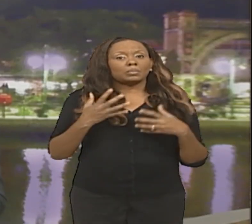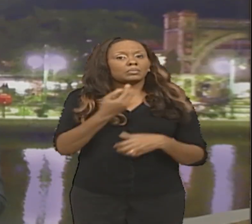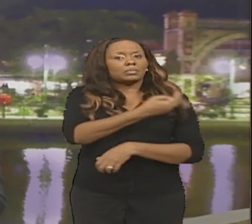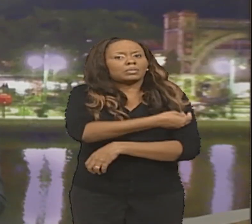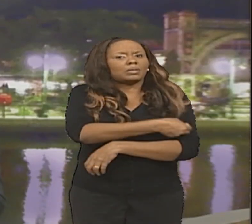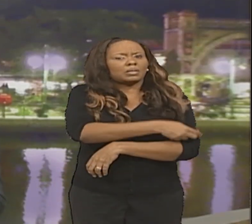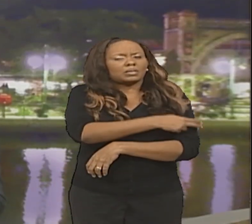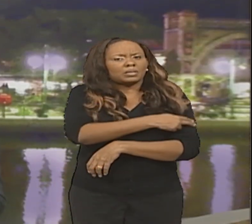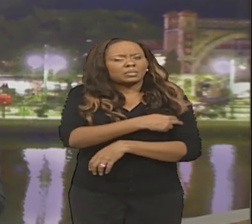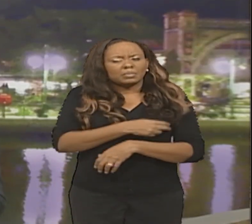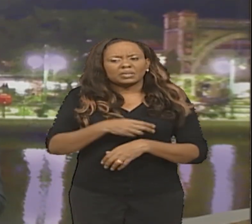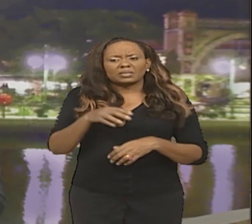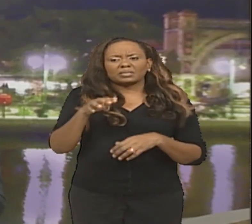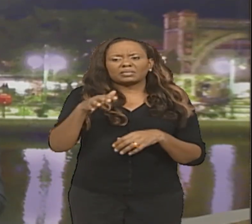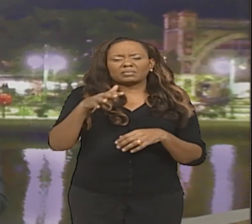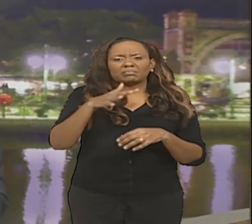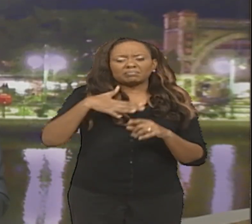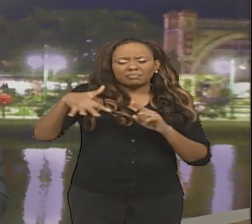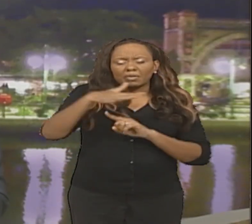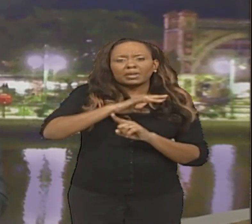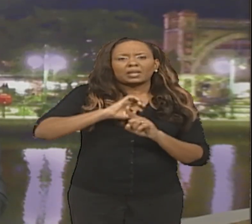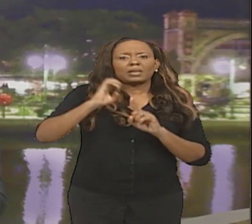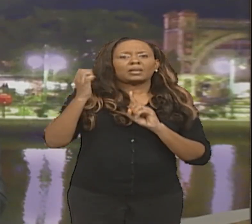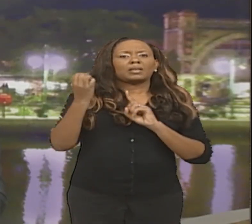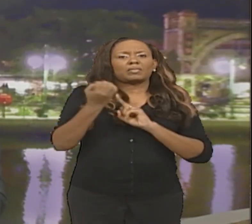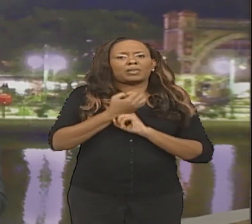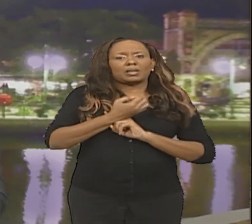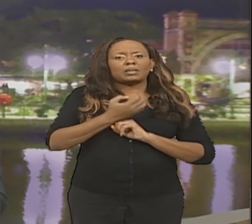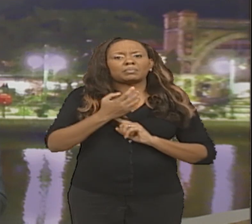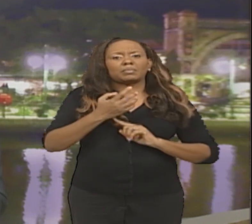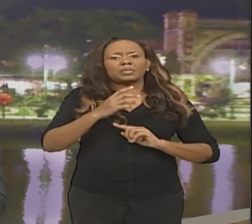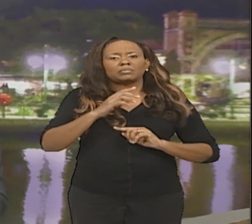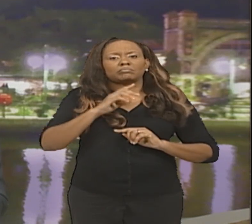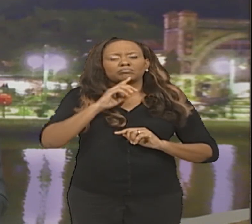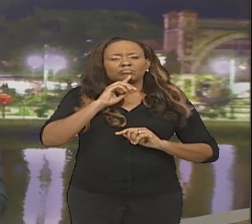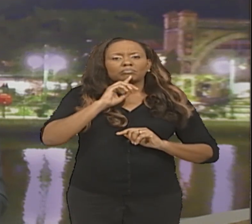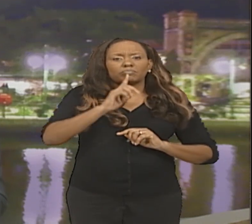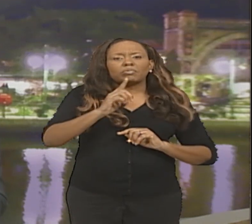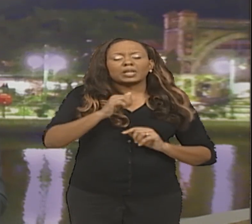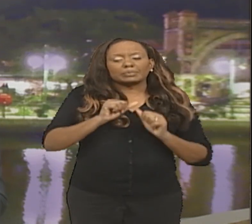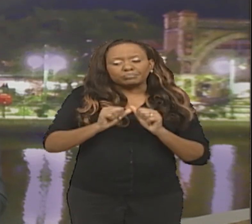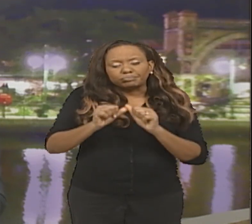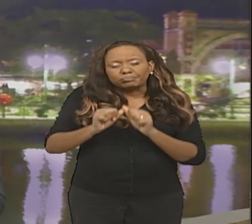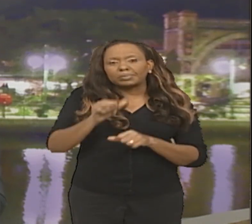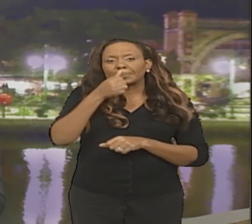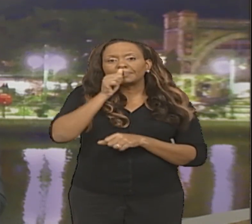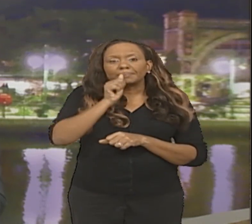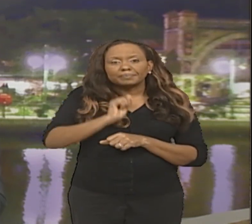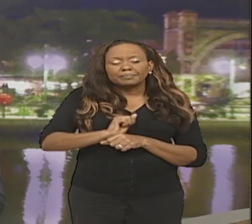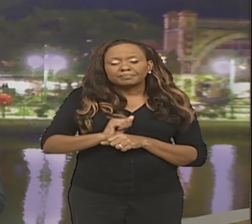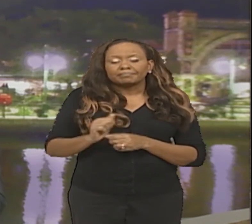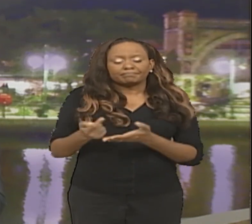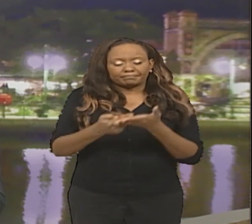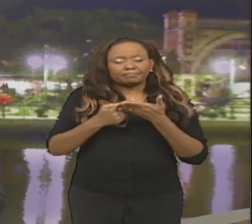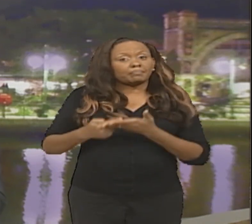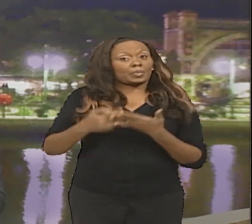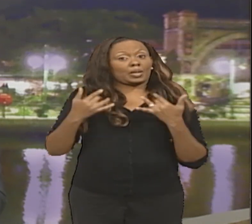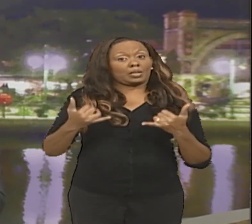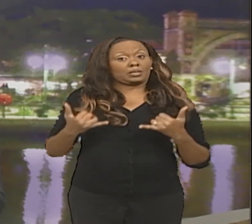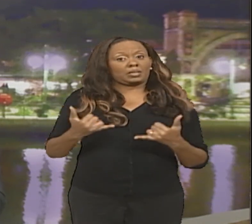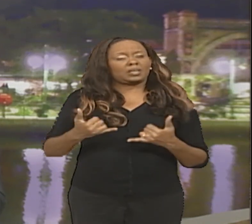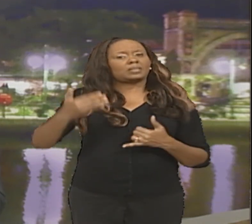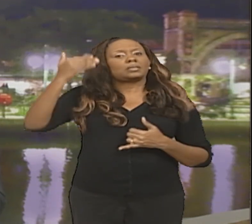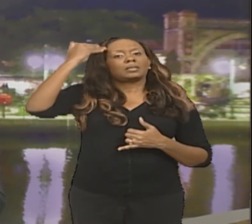see the QEH made climate resilient. During his contribution to debate on the National Insurance and Social Security Bill 2018,